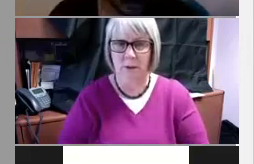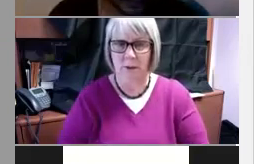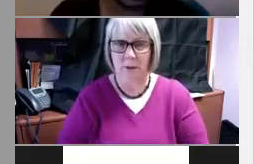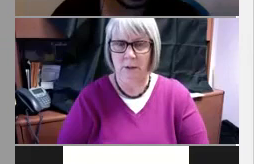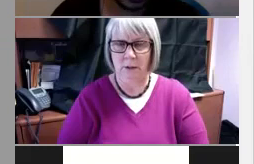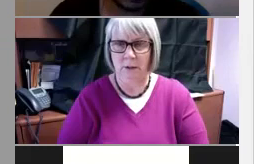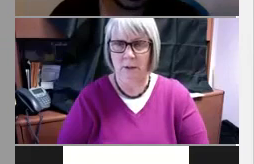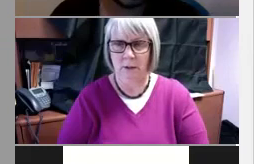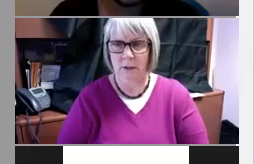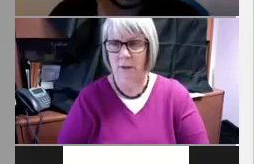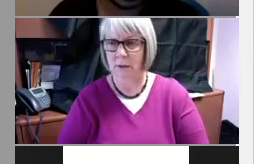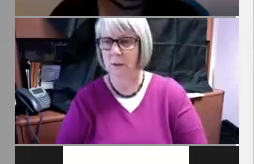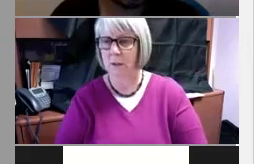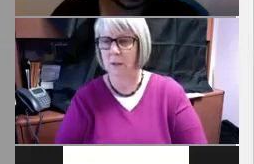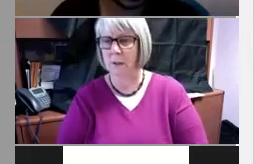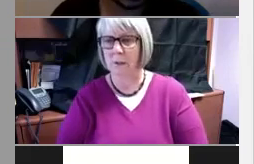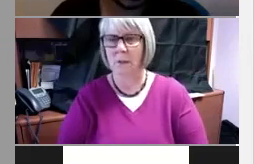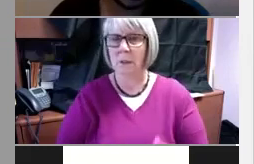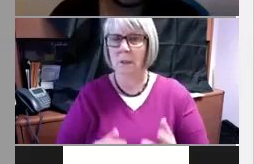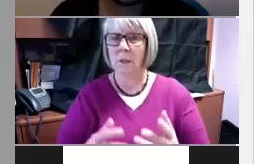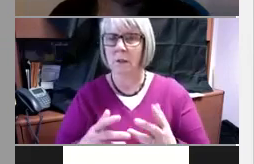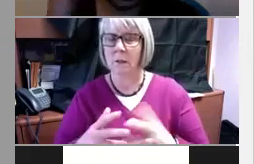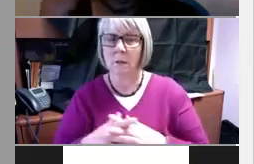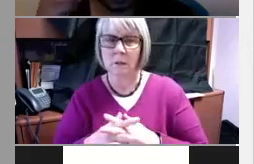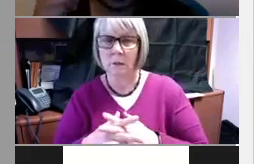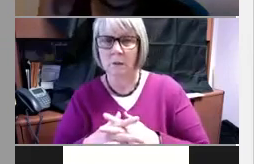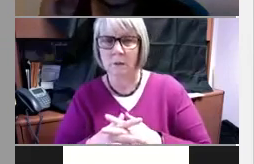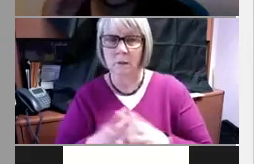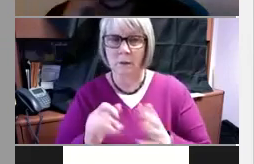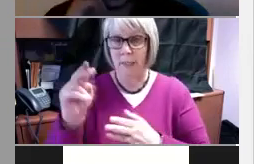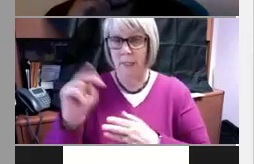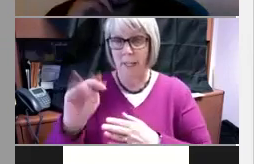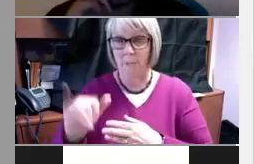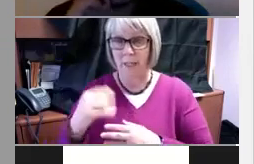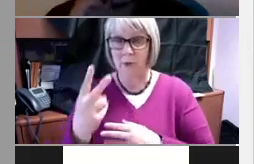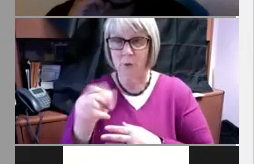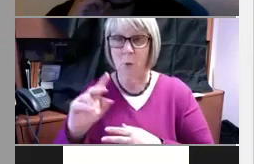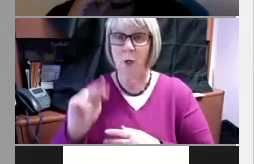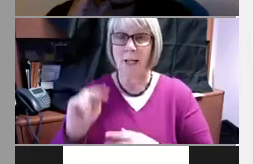Each time you're calling it with n minus 1, yes. Is it n by 2 or is it n squared?